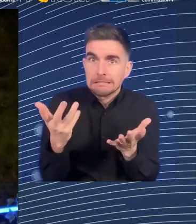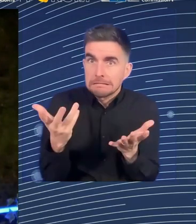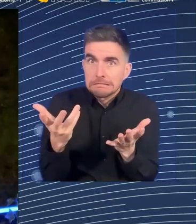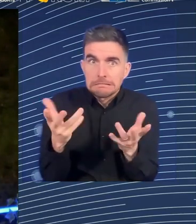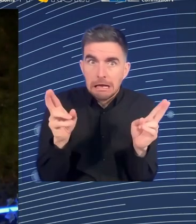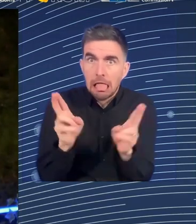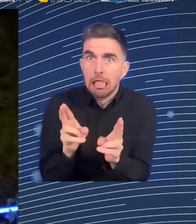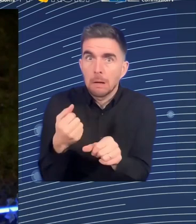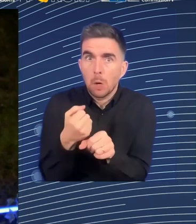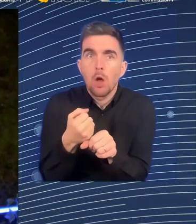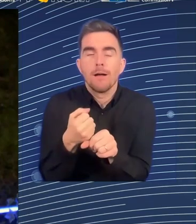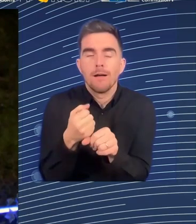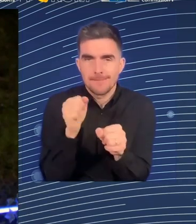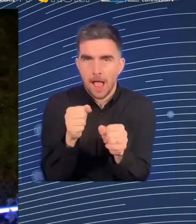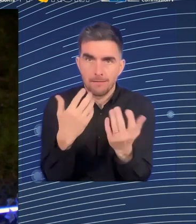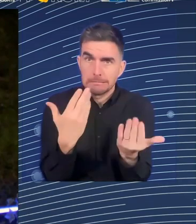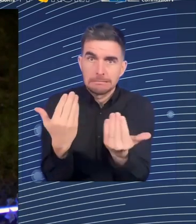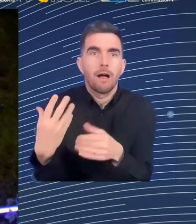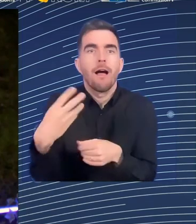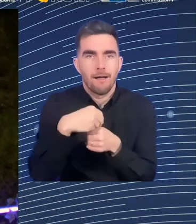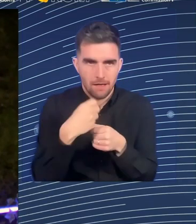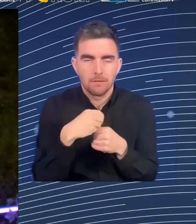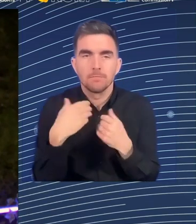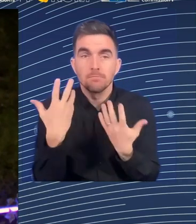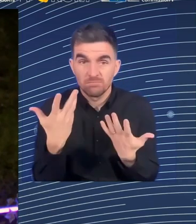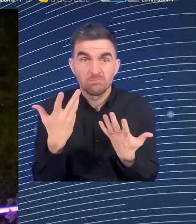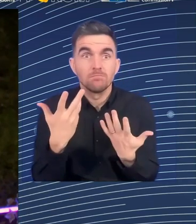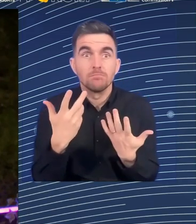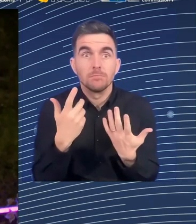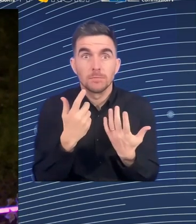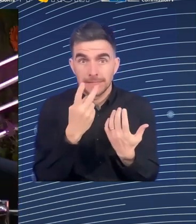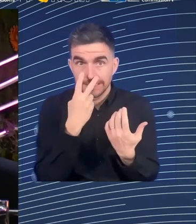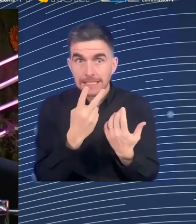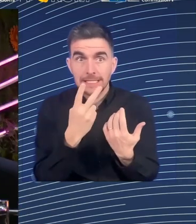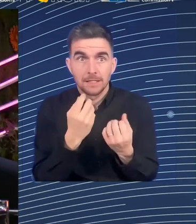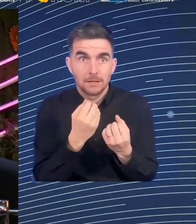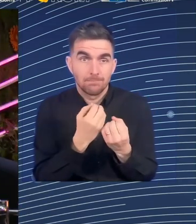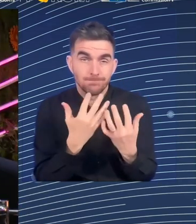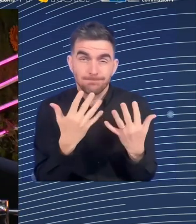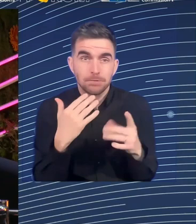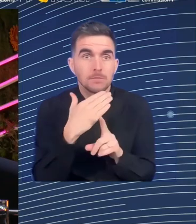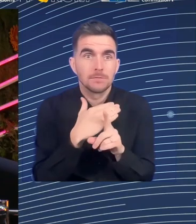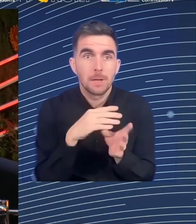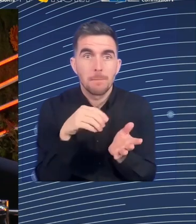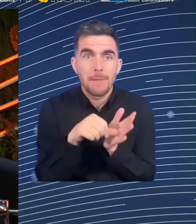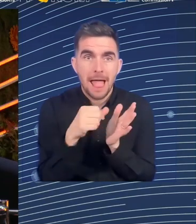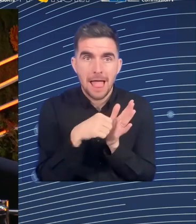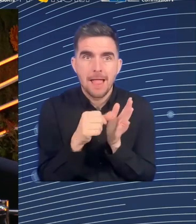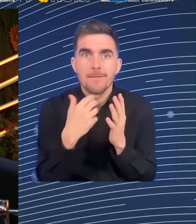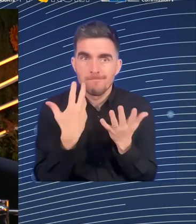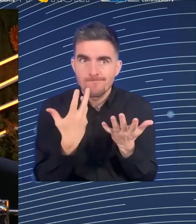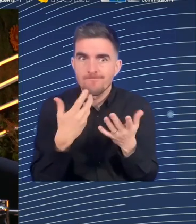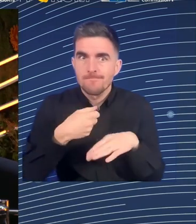of course, because it will help to improve wage floors. And again, in many of these